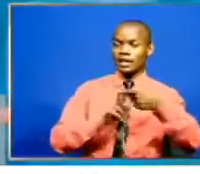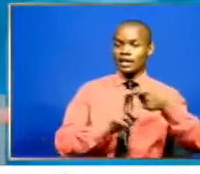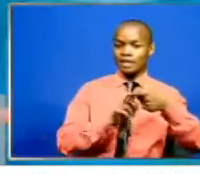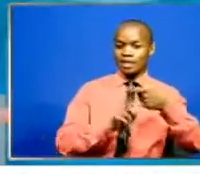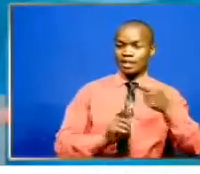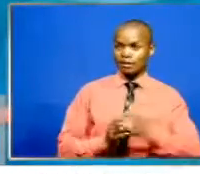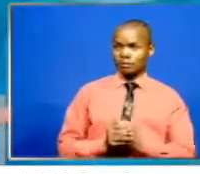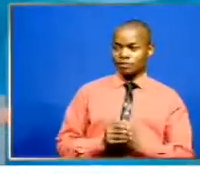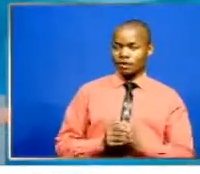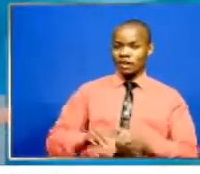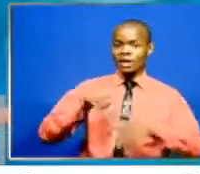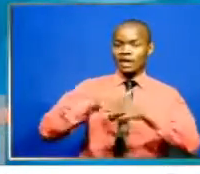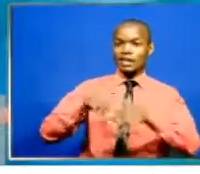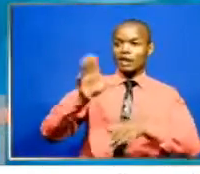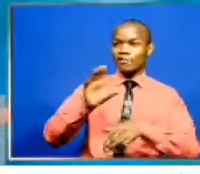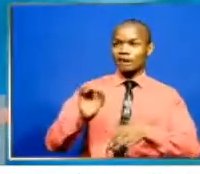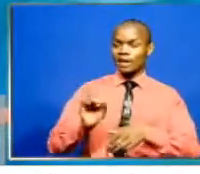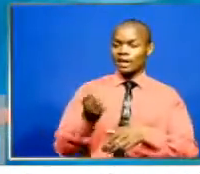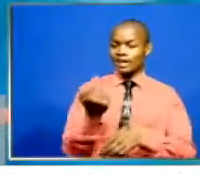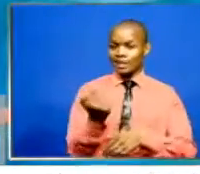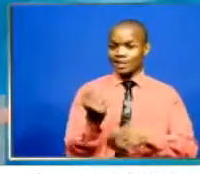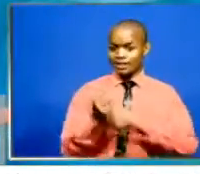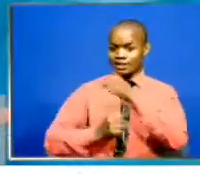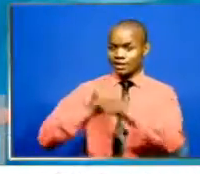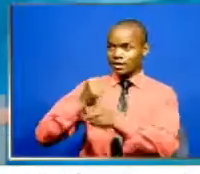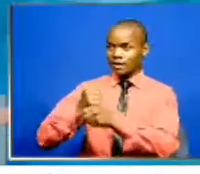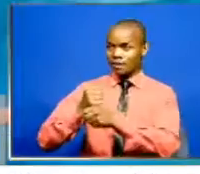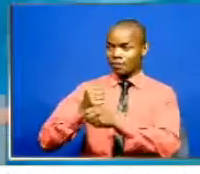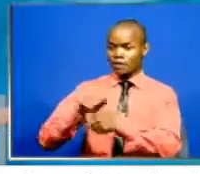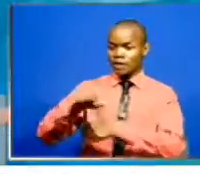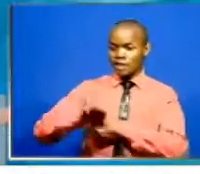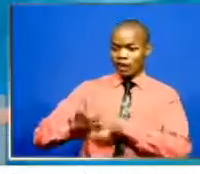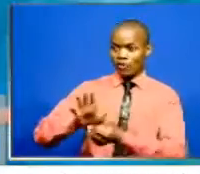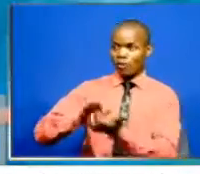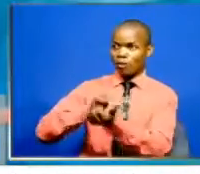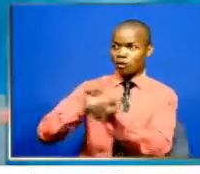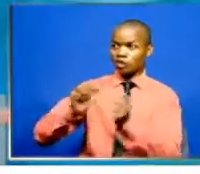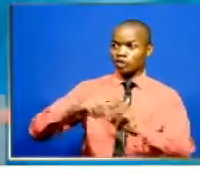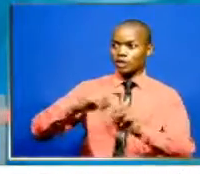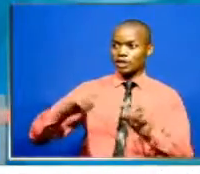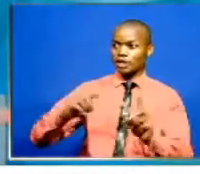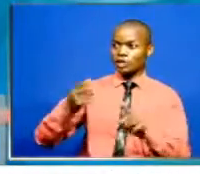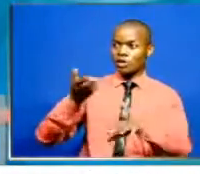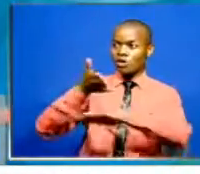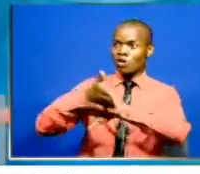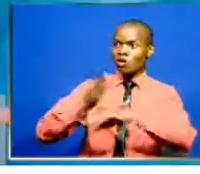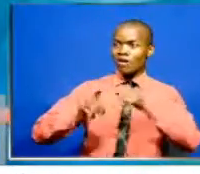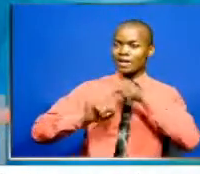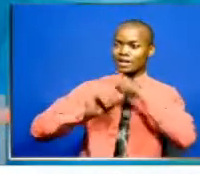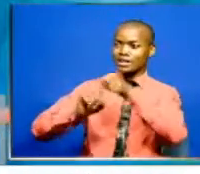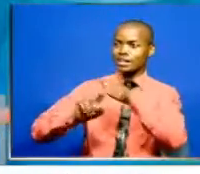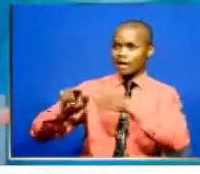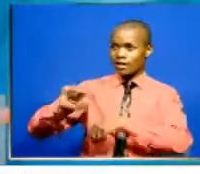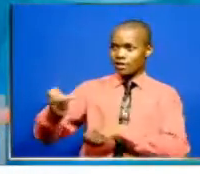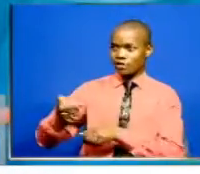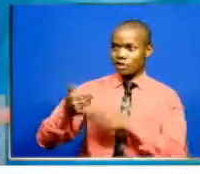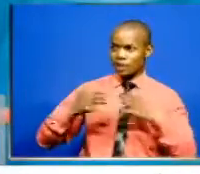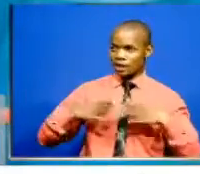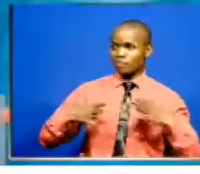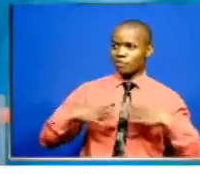Africa alone, every year, pollution kills over 600,000